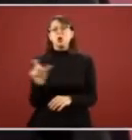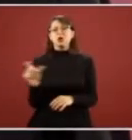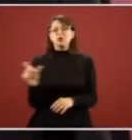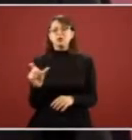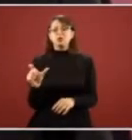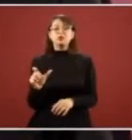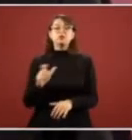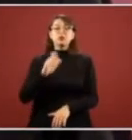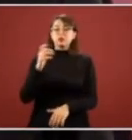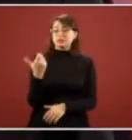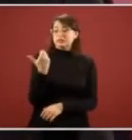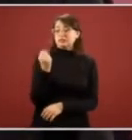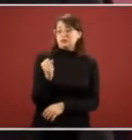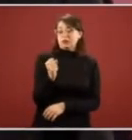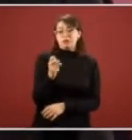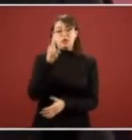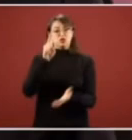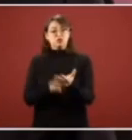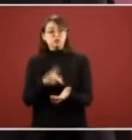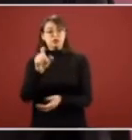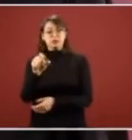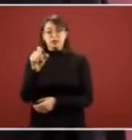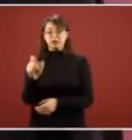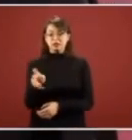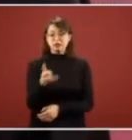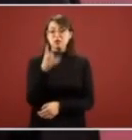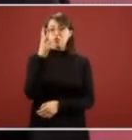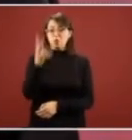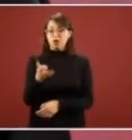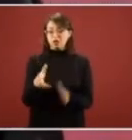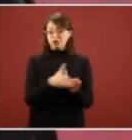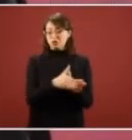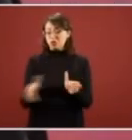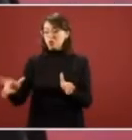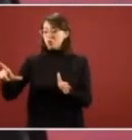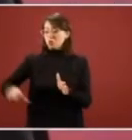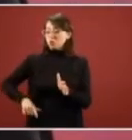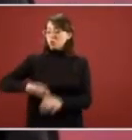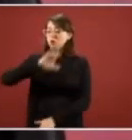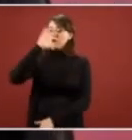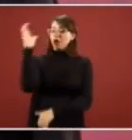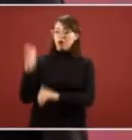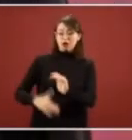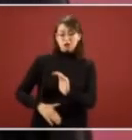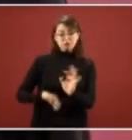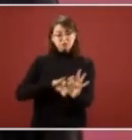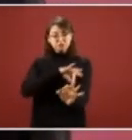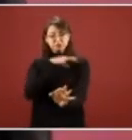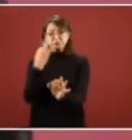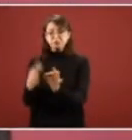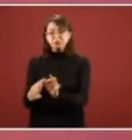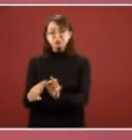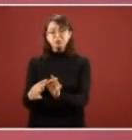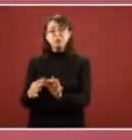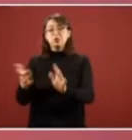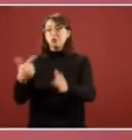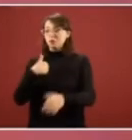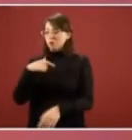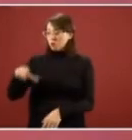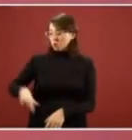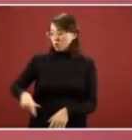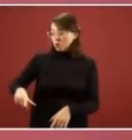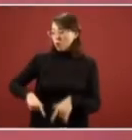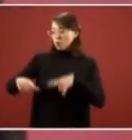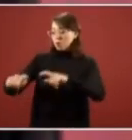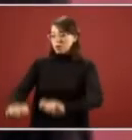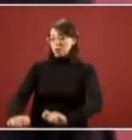September 2024. Of 2024. Y ya no aspiro a ningún cargo. And I do not aspire to have any more